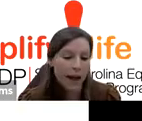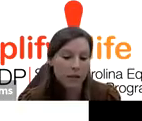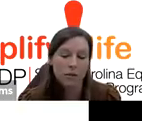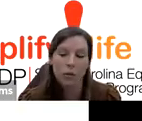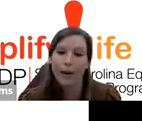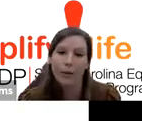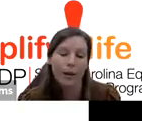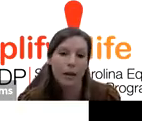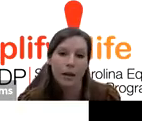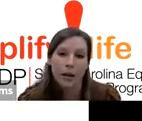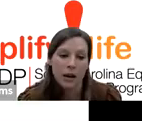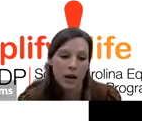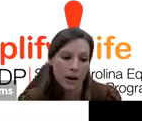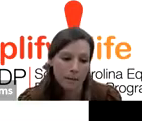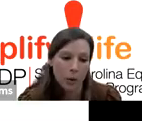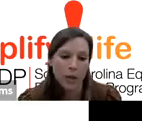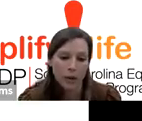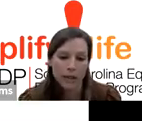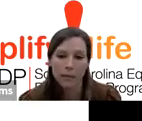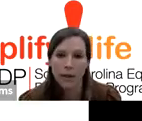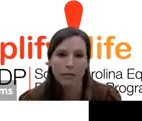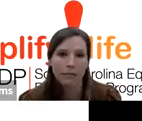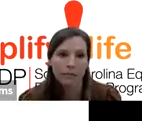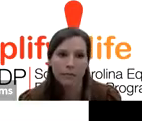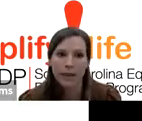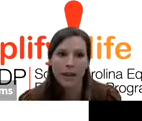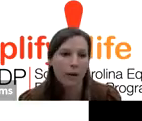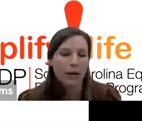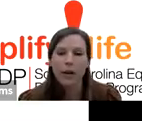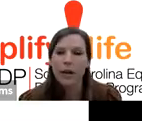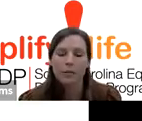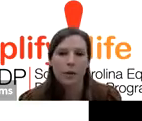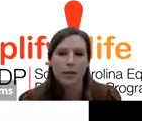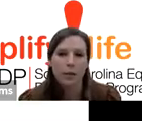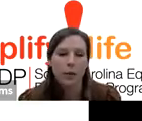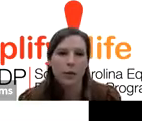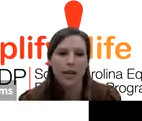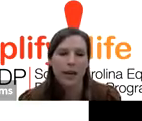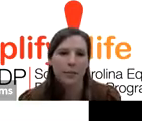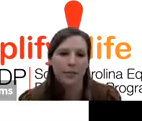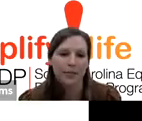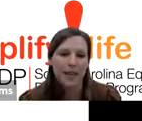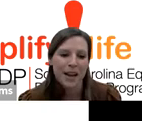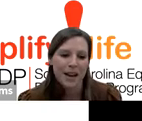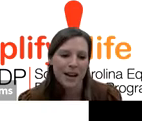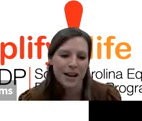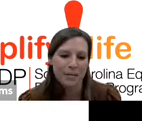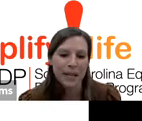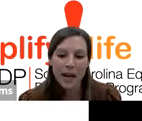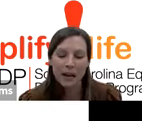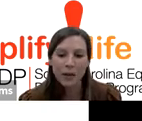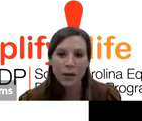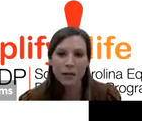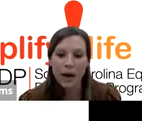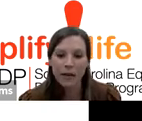email, fax, or mail them in. We do accept them. However you can get them to us, we'll take them.